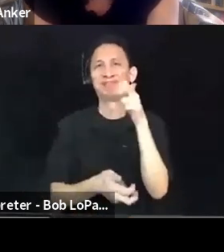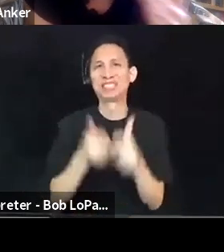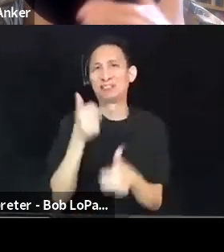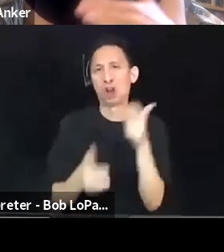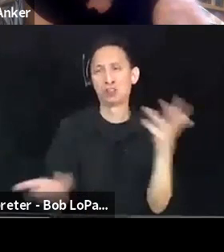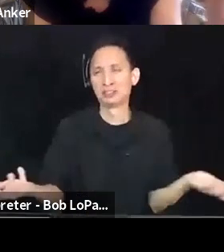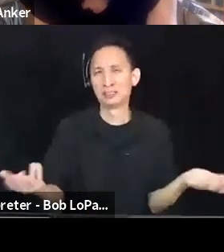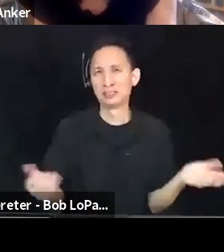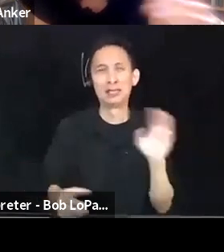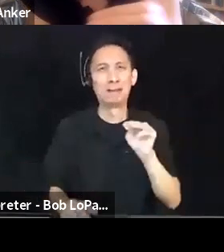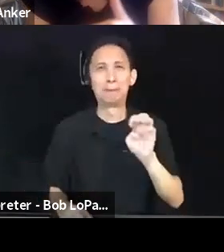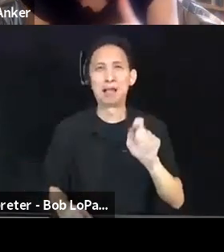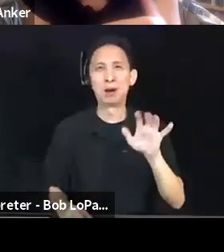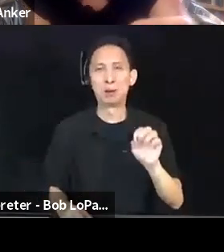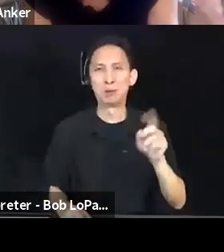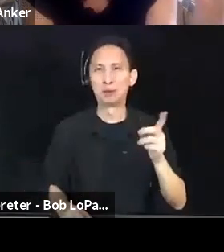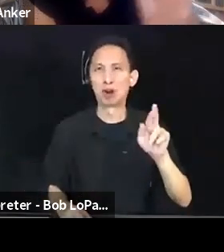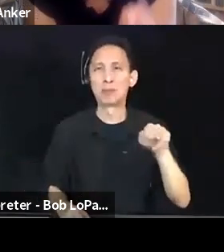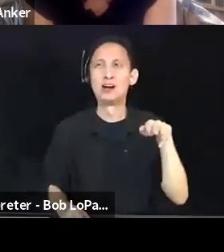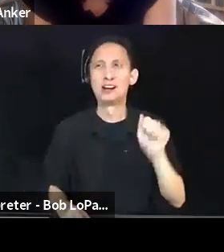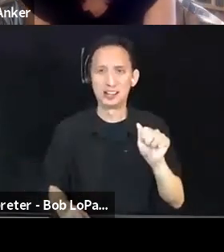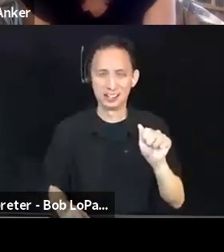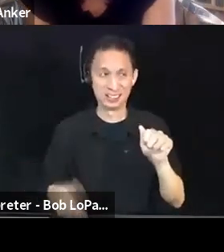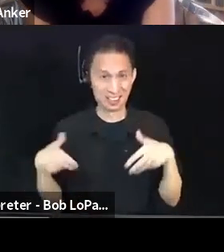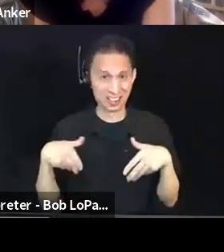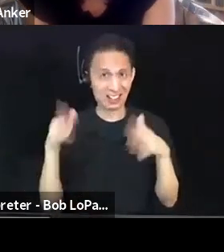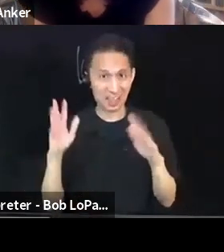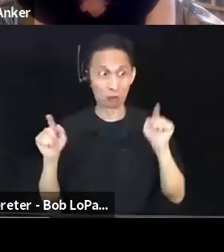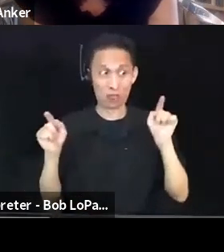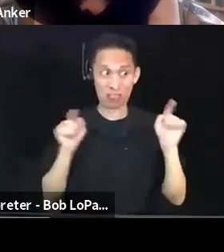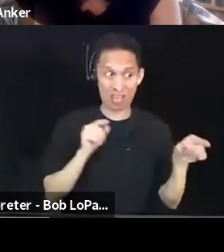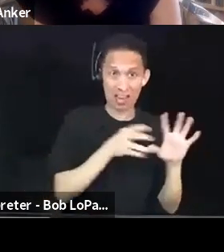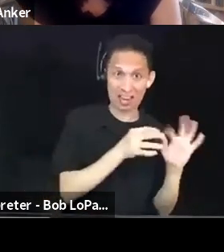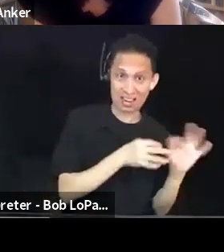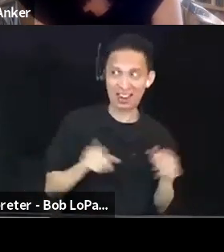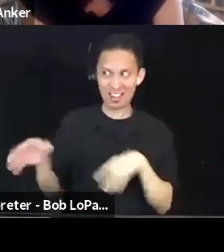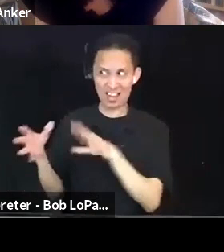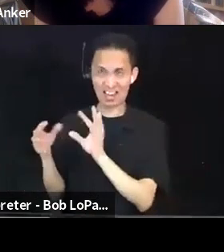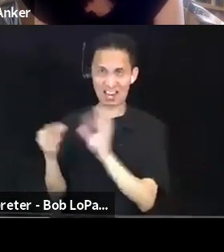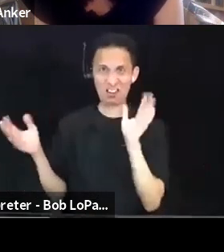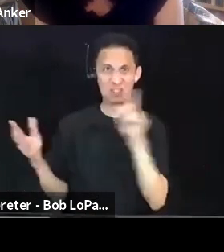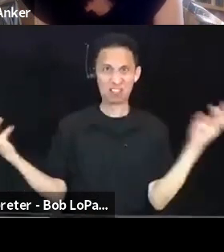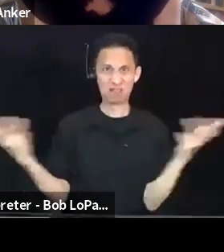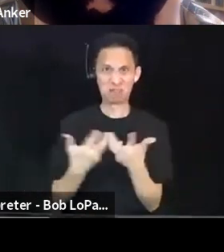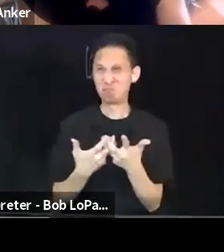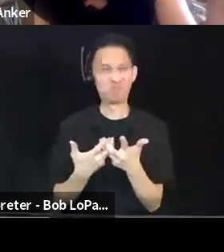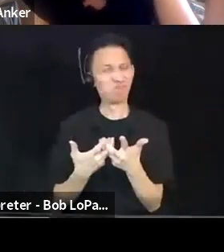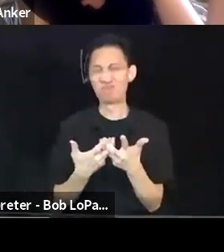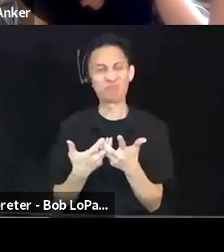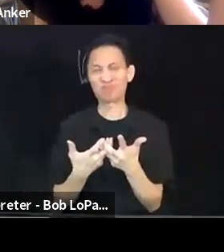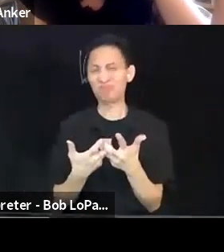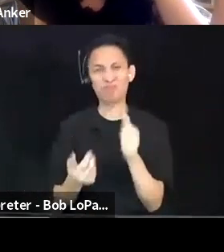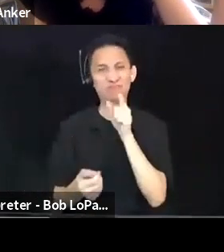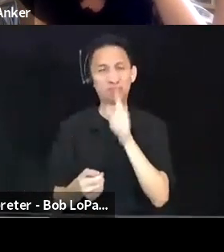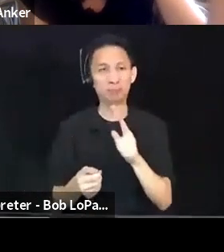really allow for that kind of, for that merging of narratives, we could say. So I think the ramping up